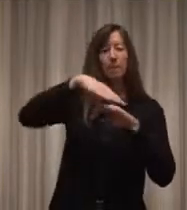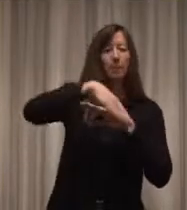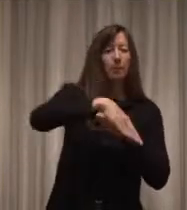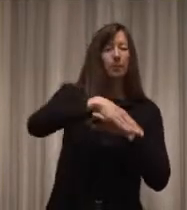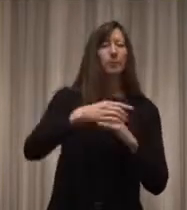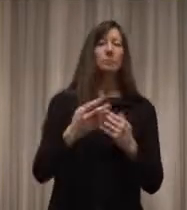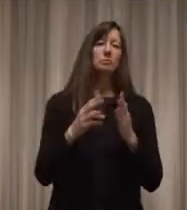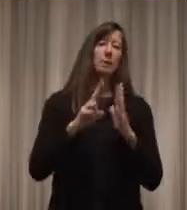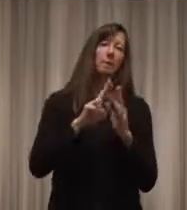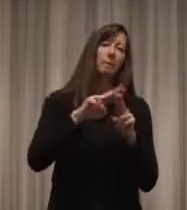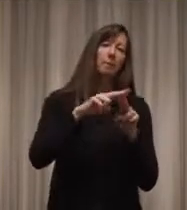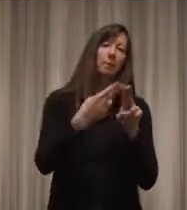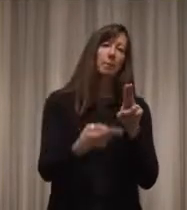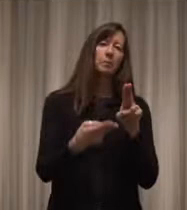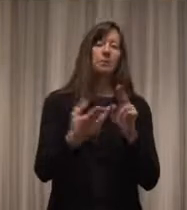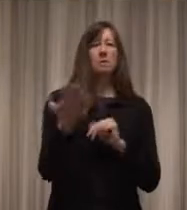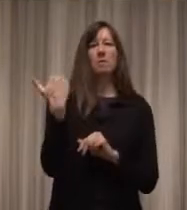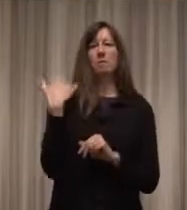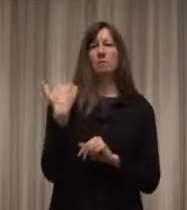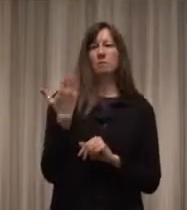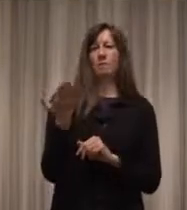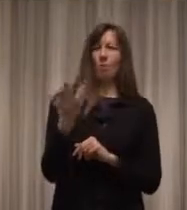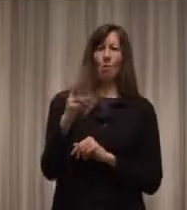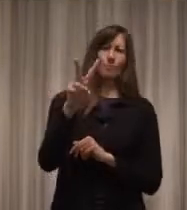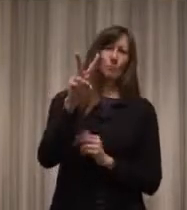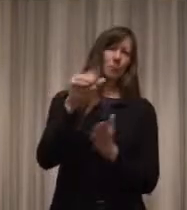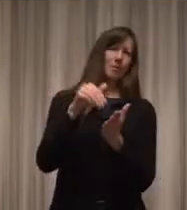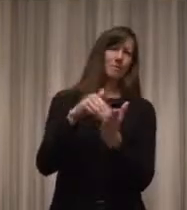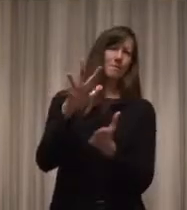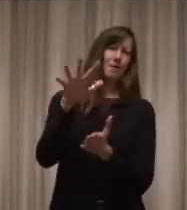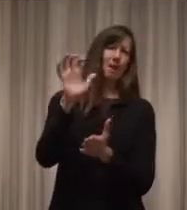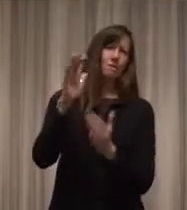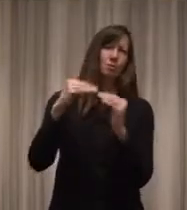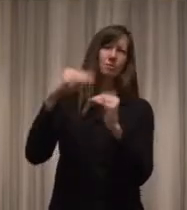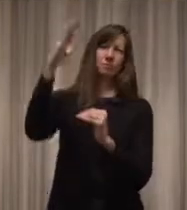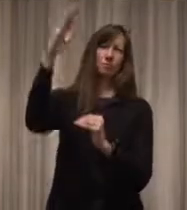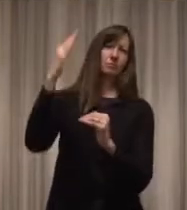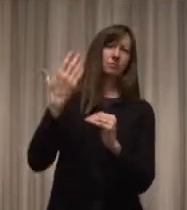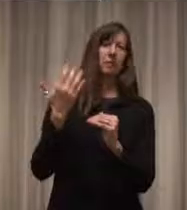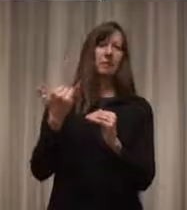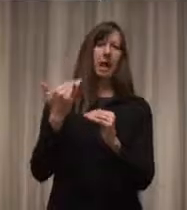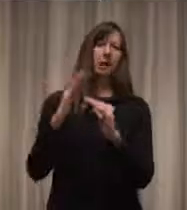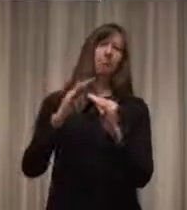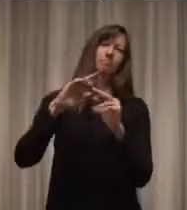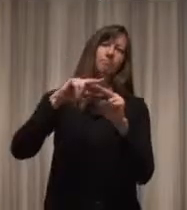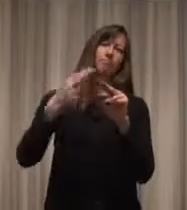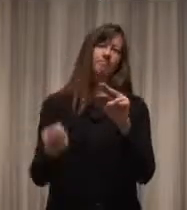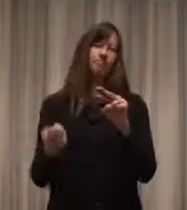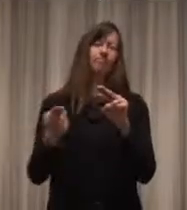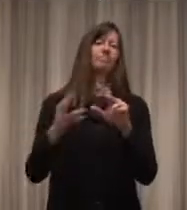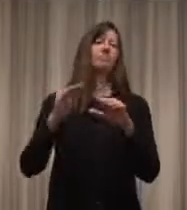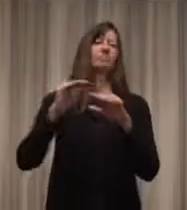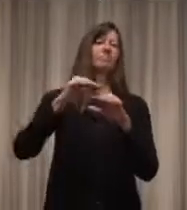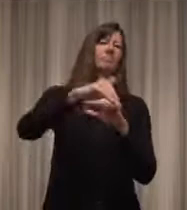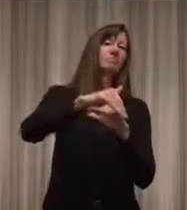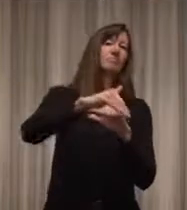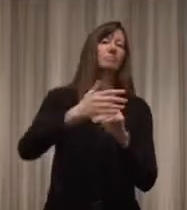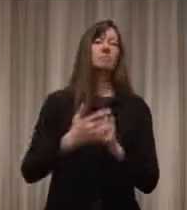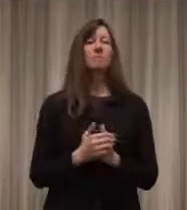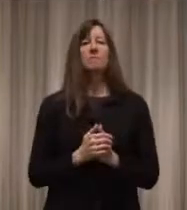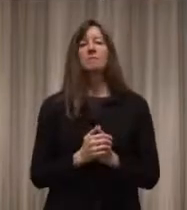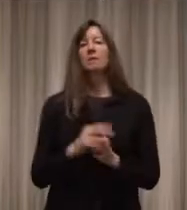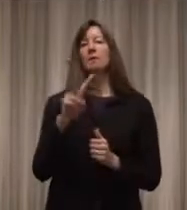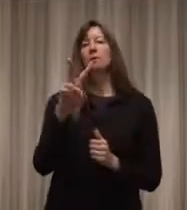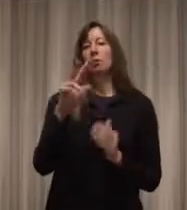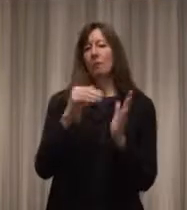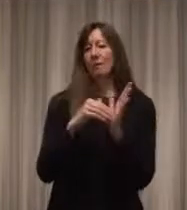2,500. And again, encouraging signs that this reduction will hold, and even that we'll continue to see